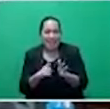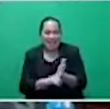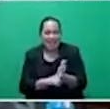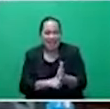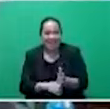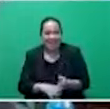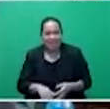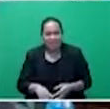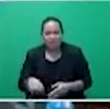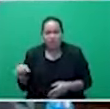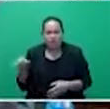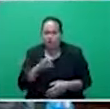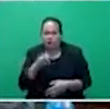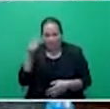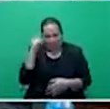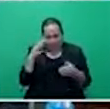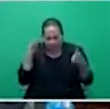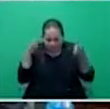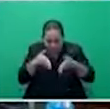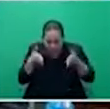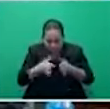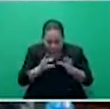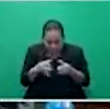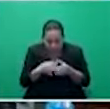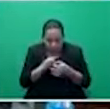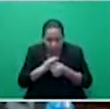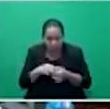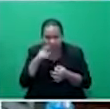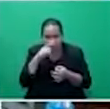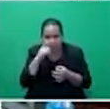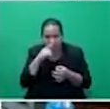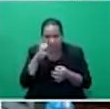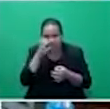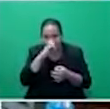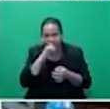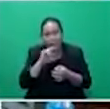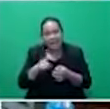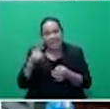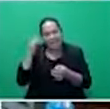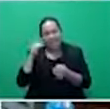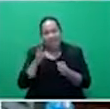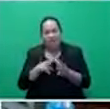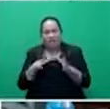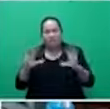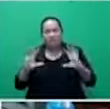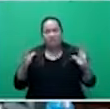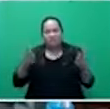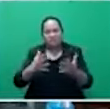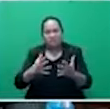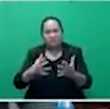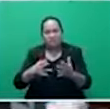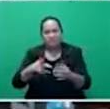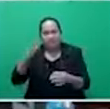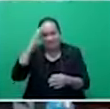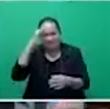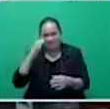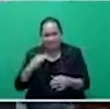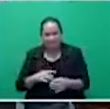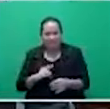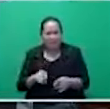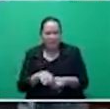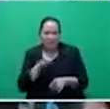if we thought less of our race and more of our nationality? The unfortunate thing, of course, now is today's NFP's leadership does not really believe in that because they